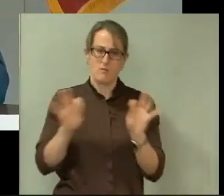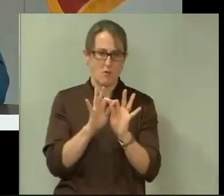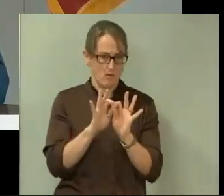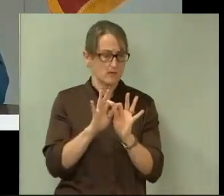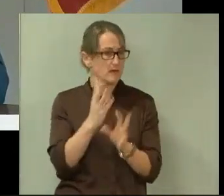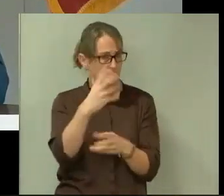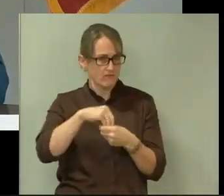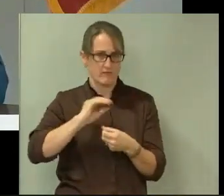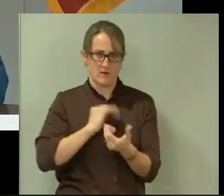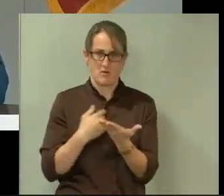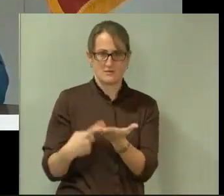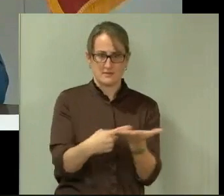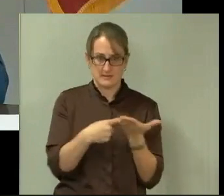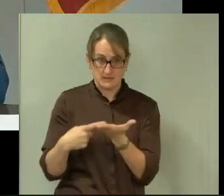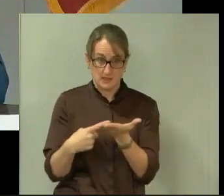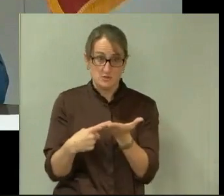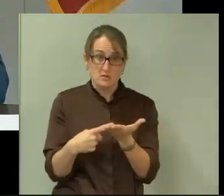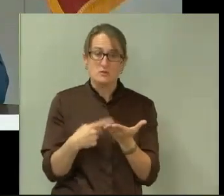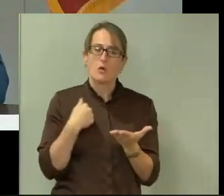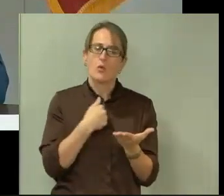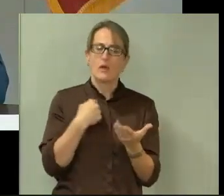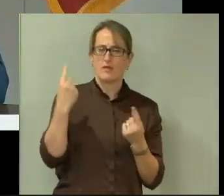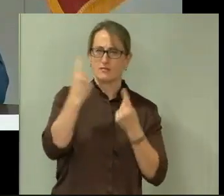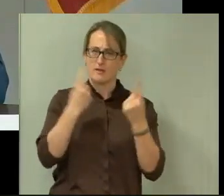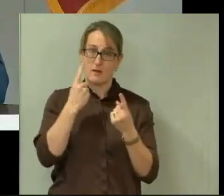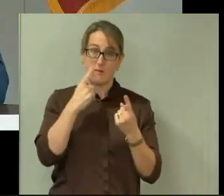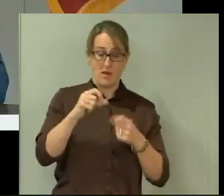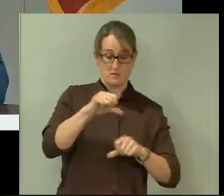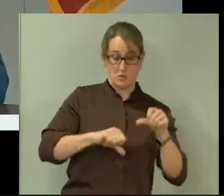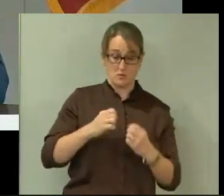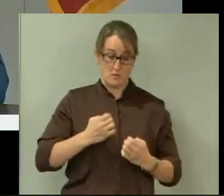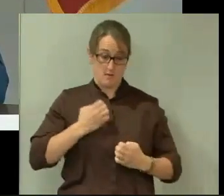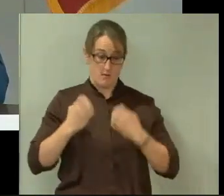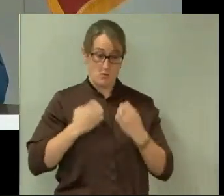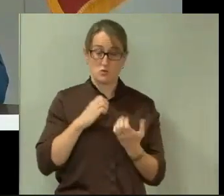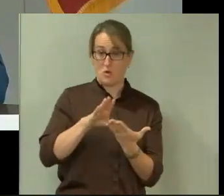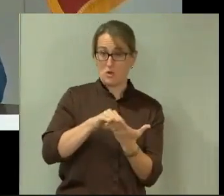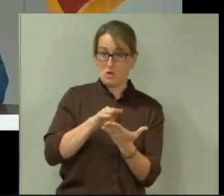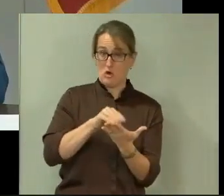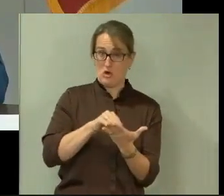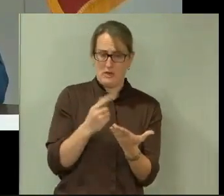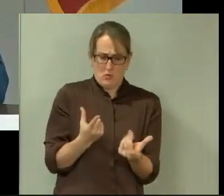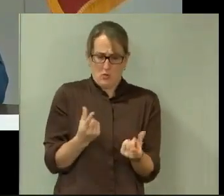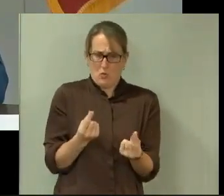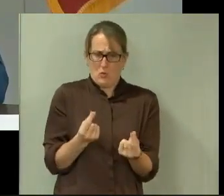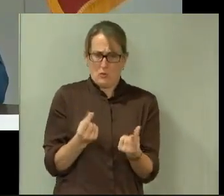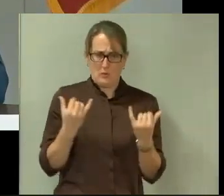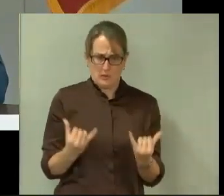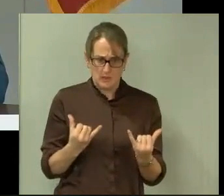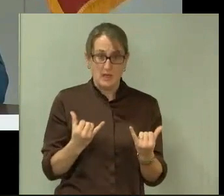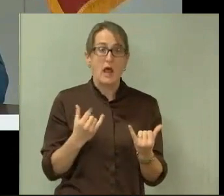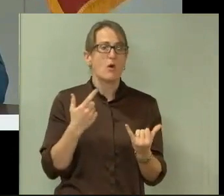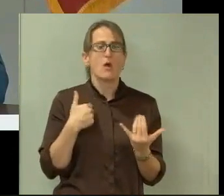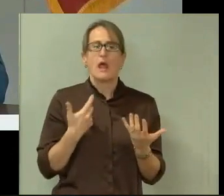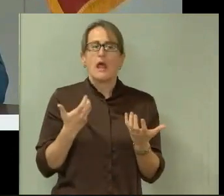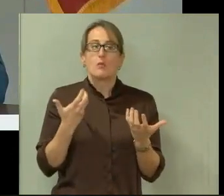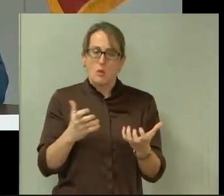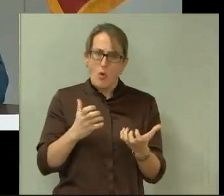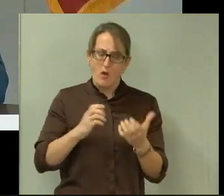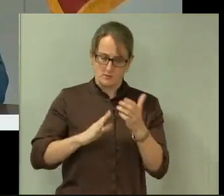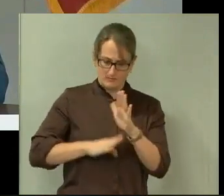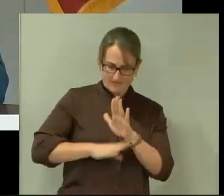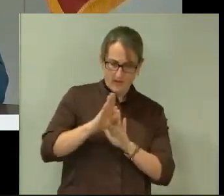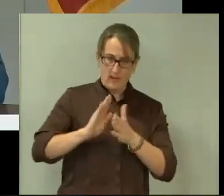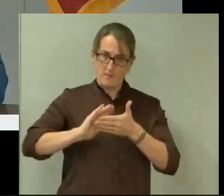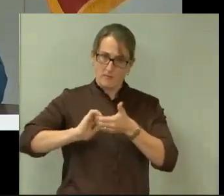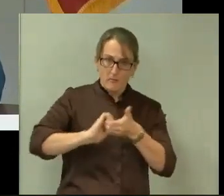a heavy emphasis on school-wide social emotional learning practices and intentional actions on creating community and